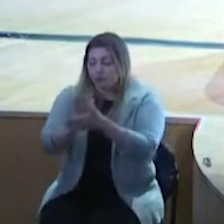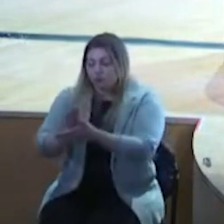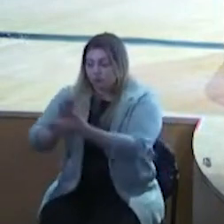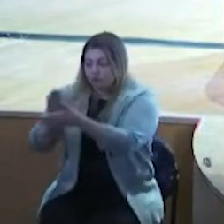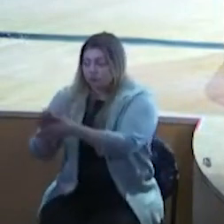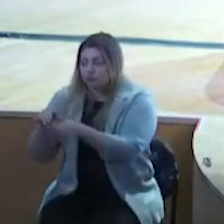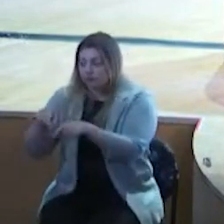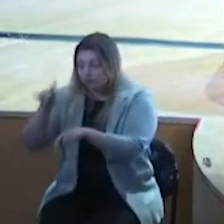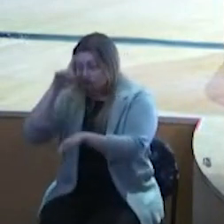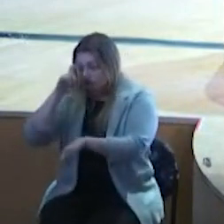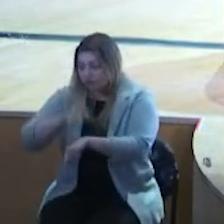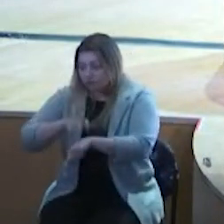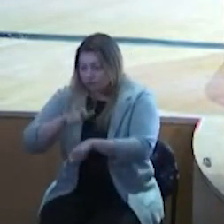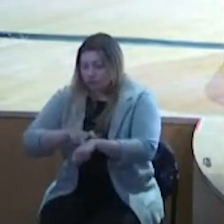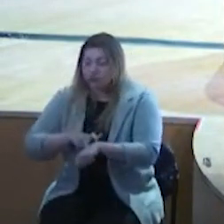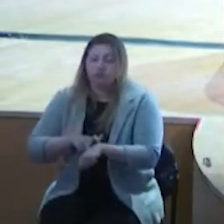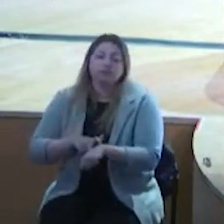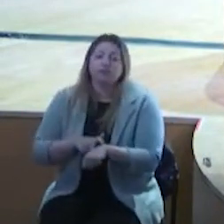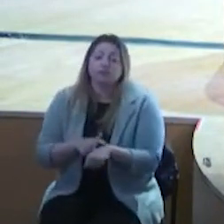the summertime,